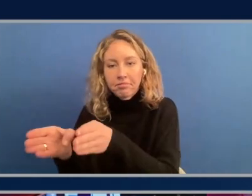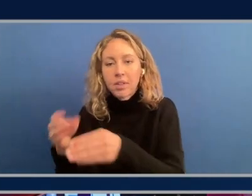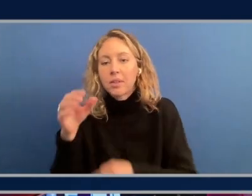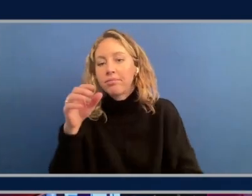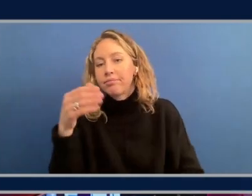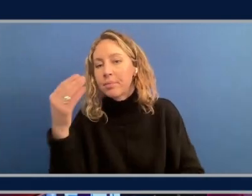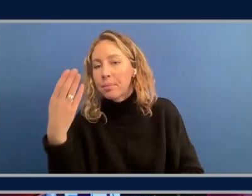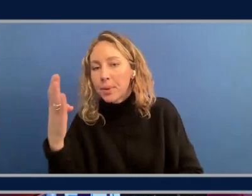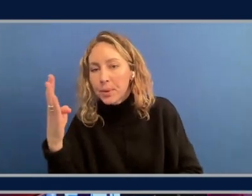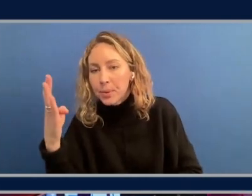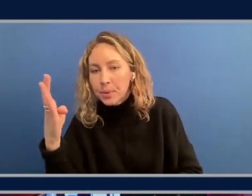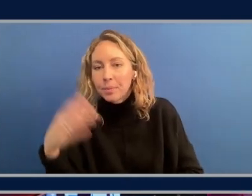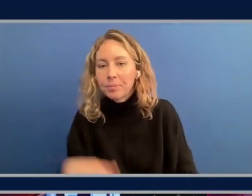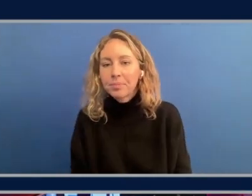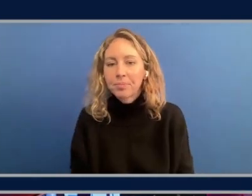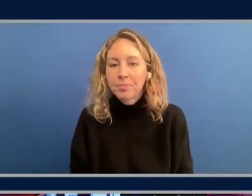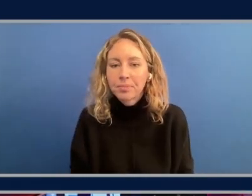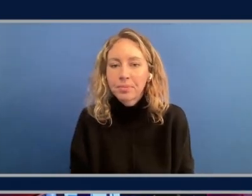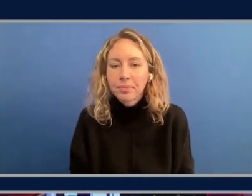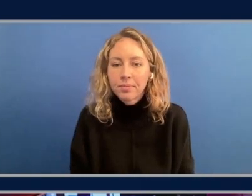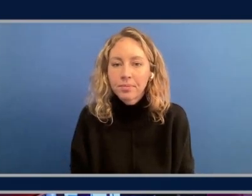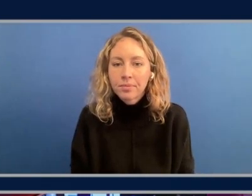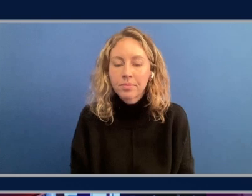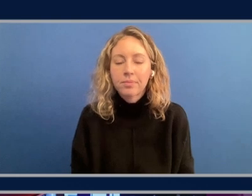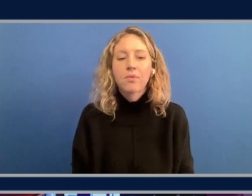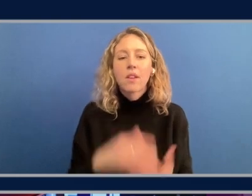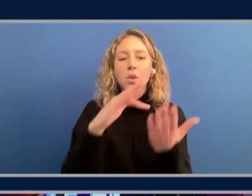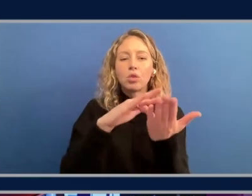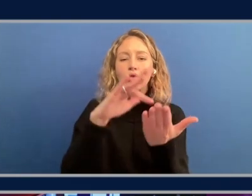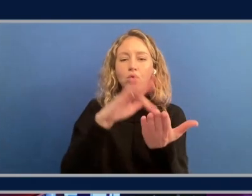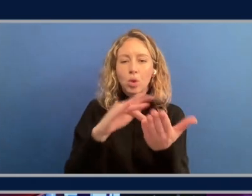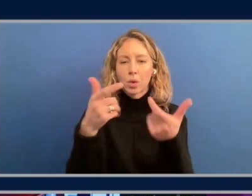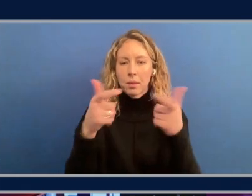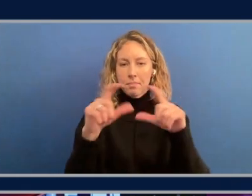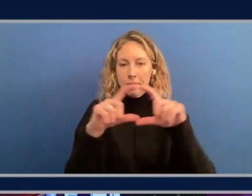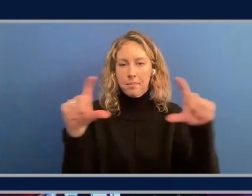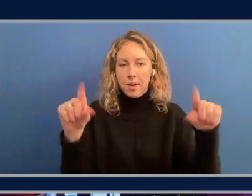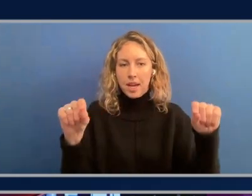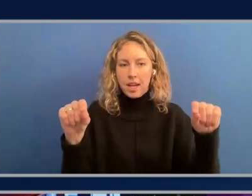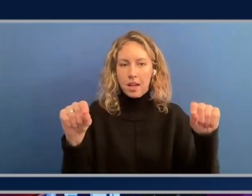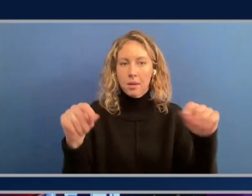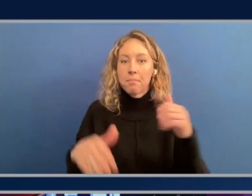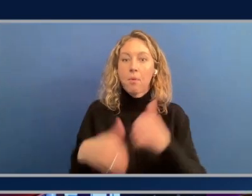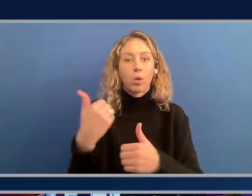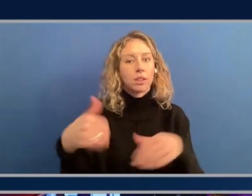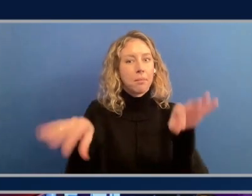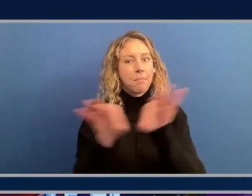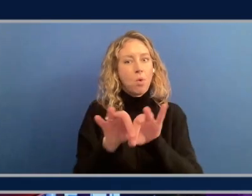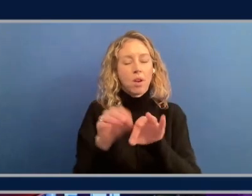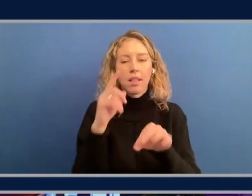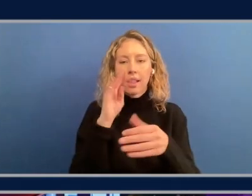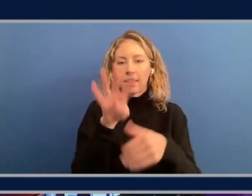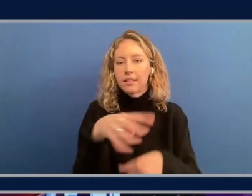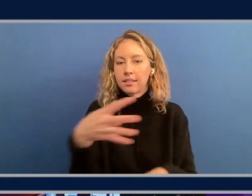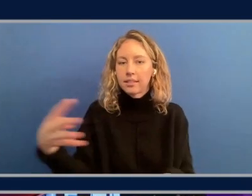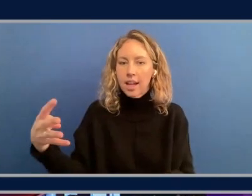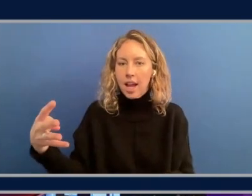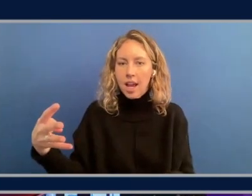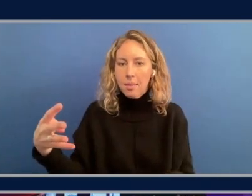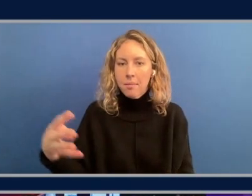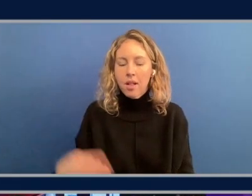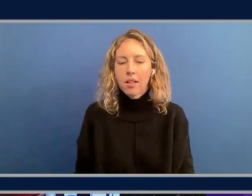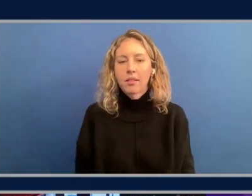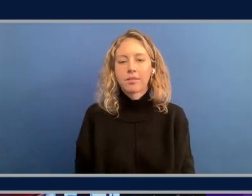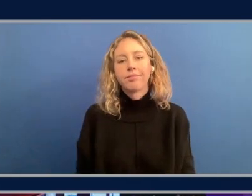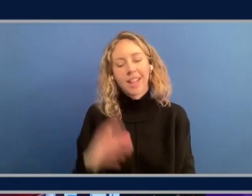Yeah. Yeah, I think let's scroll down to the big area, the most important part, and I think it would be the table. Just for the sake of